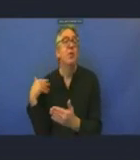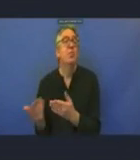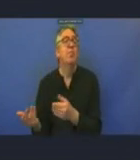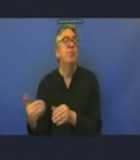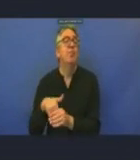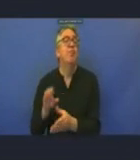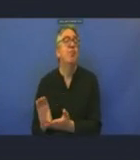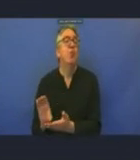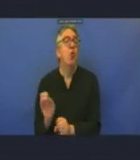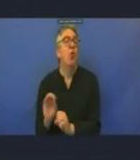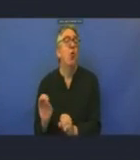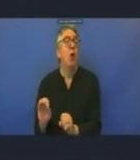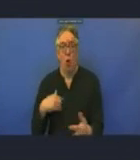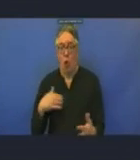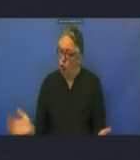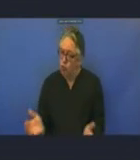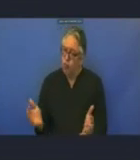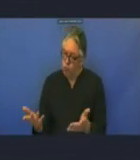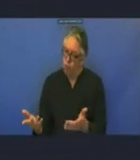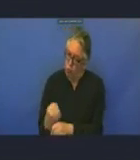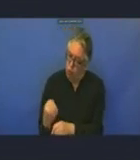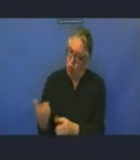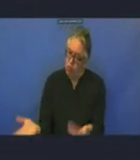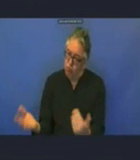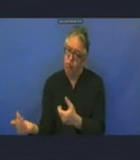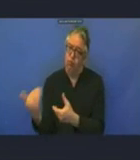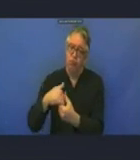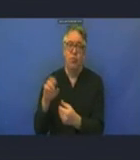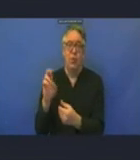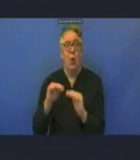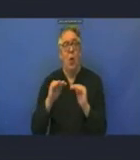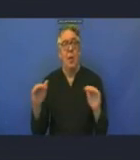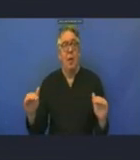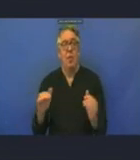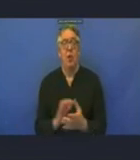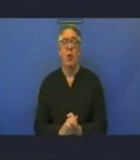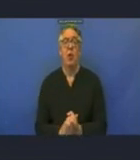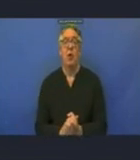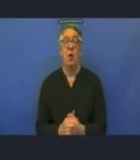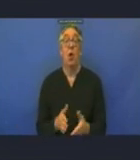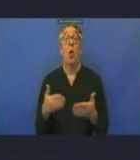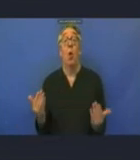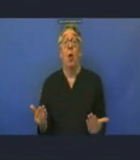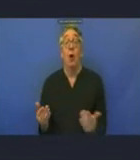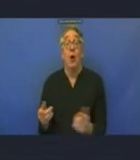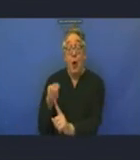cooperation at EU level. It aims to support inclusion of target groups with fewer